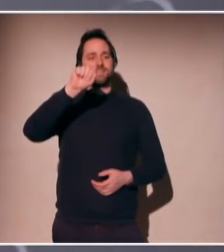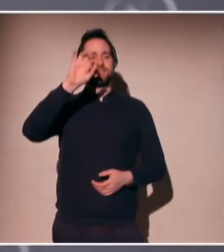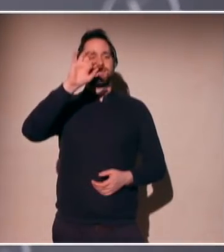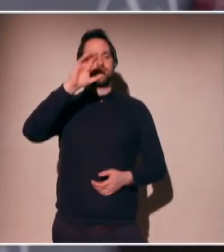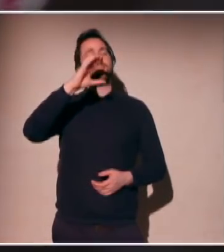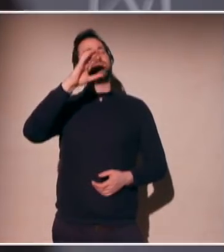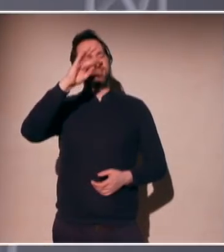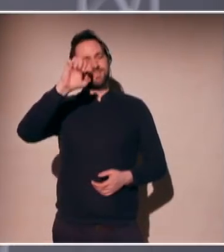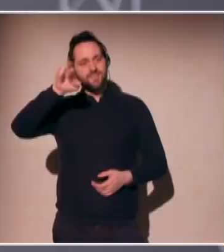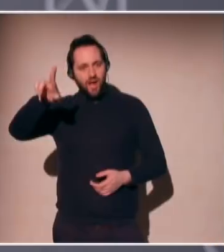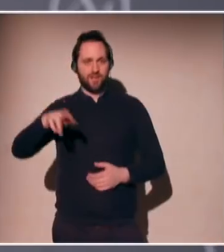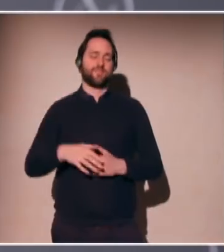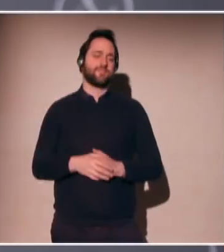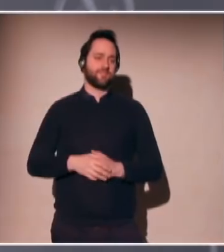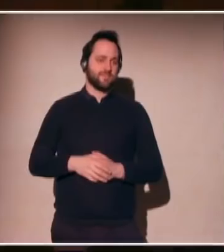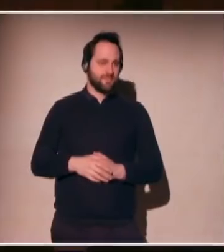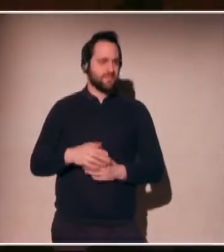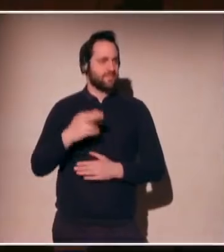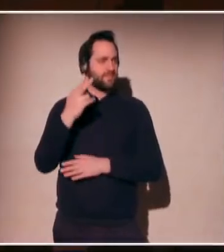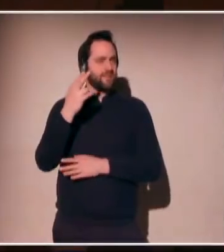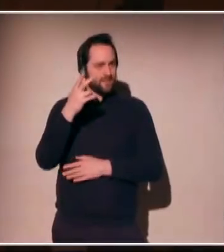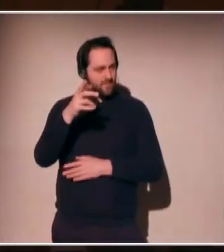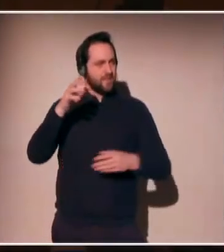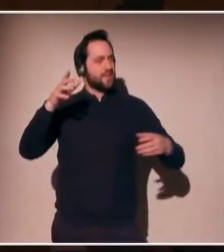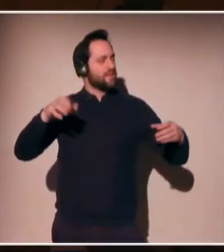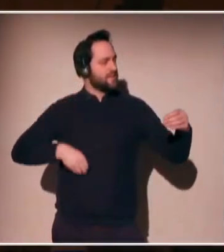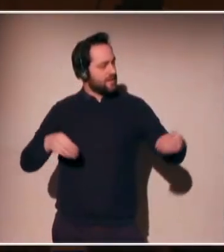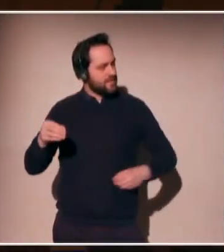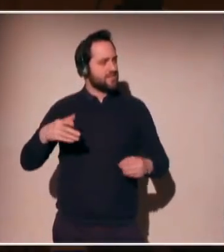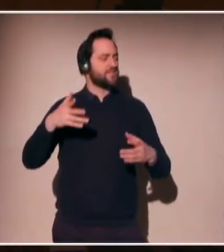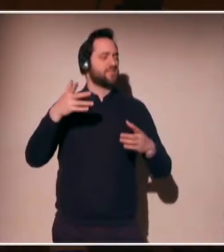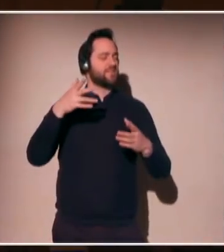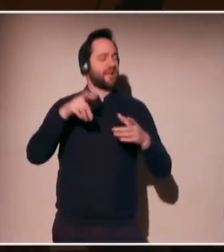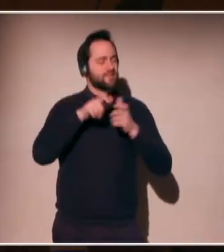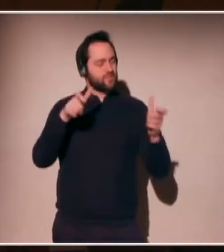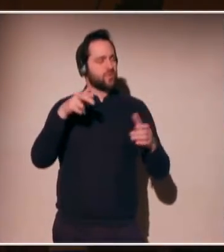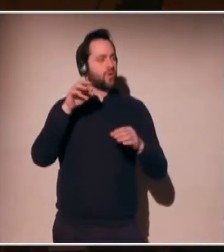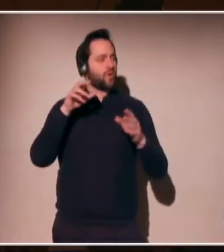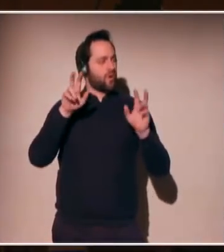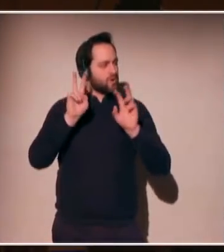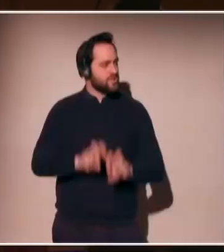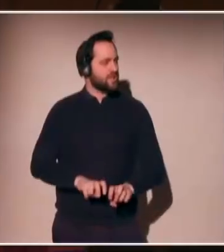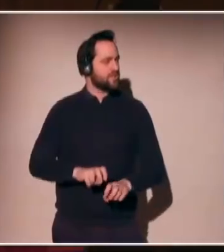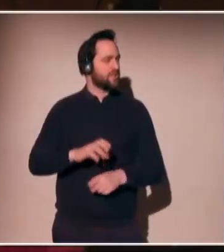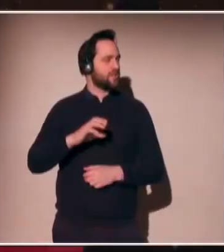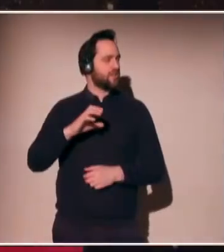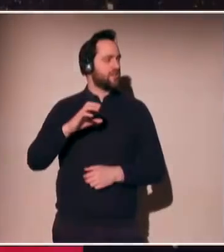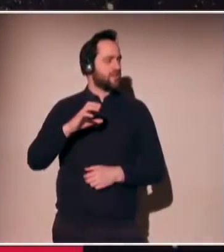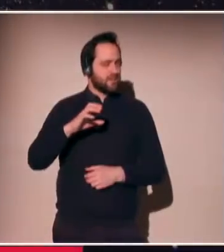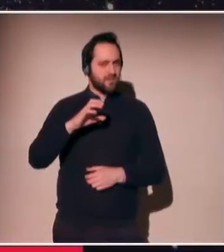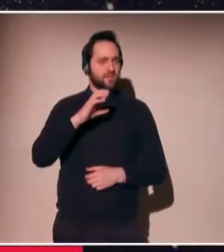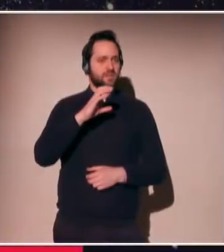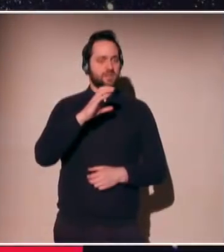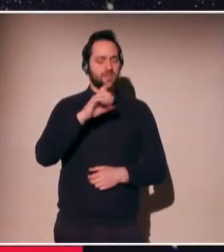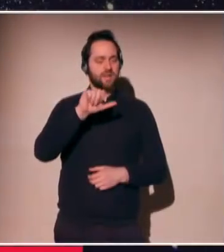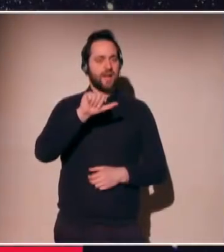Who is a professor at the Ben Gurion University. He is the chief of the Clalit Research Institute, which is the collaborating with